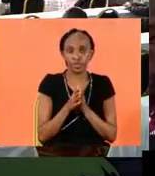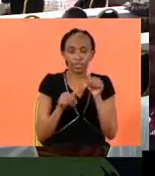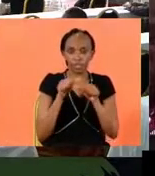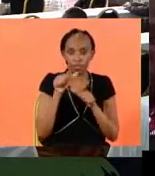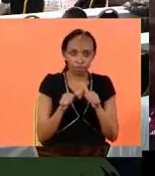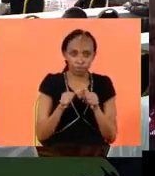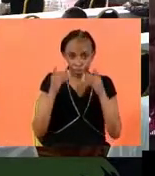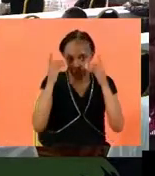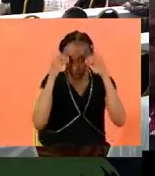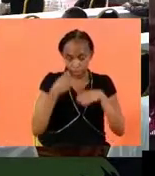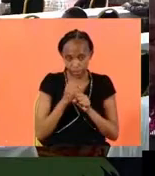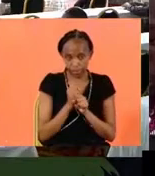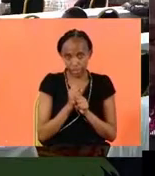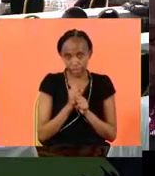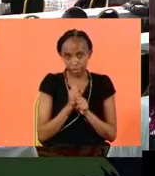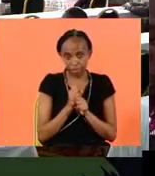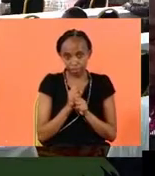regarding the decisions made.